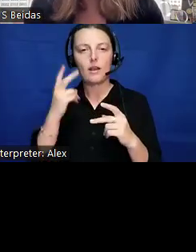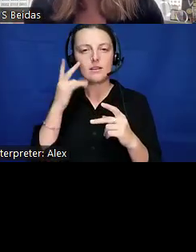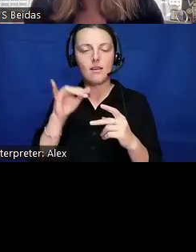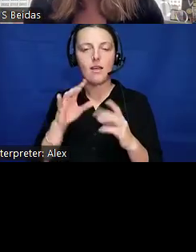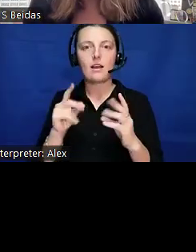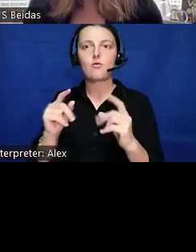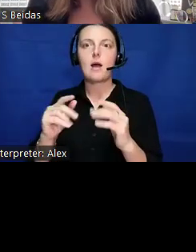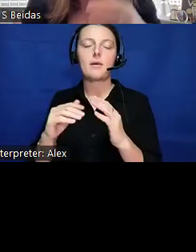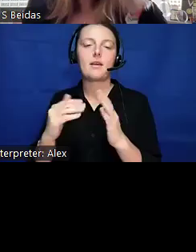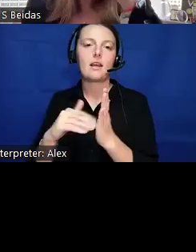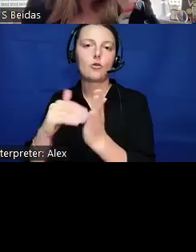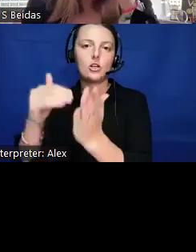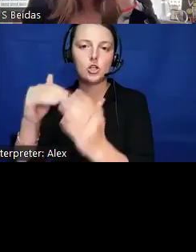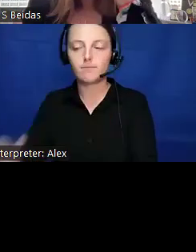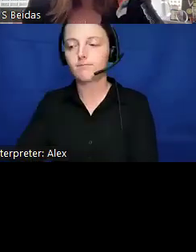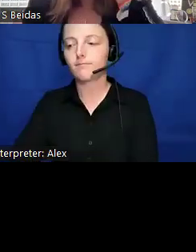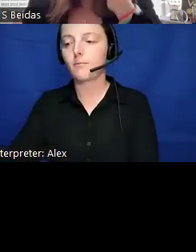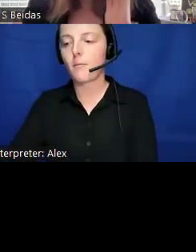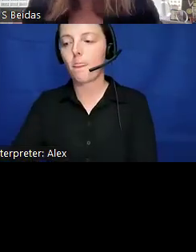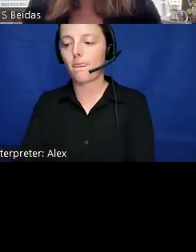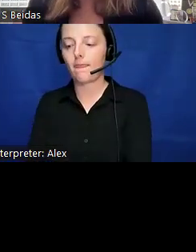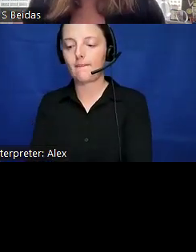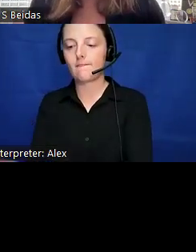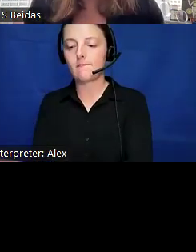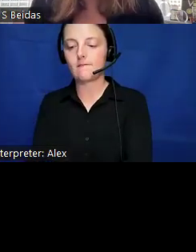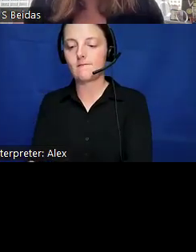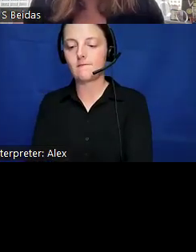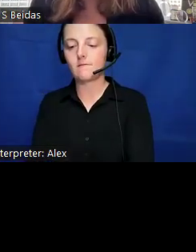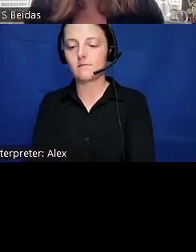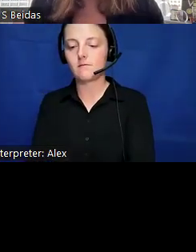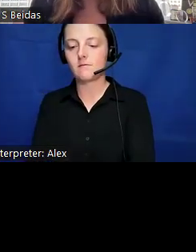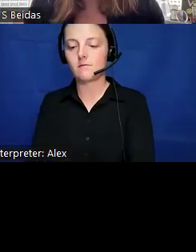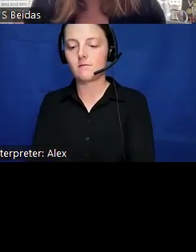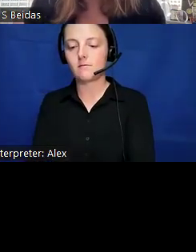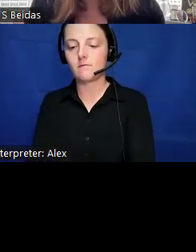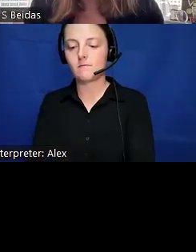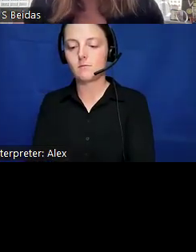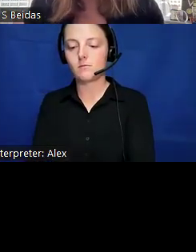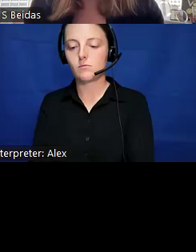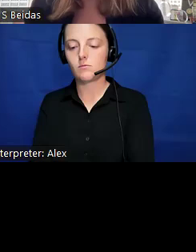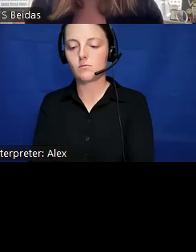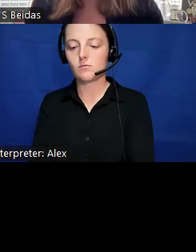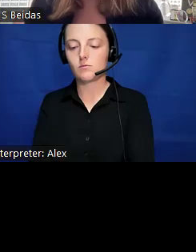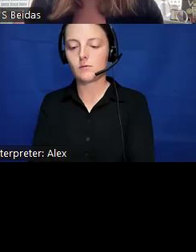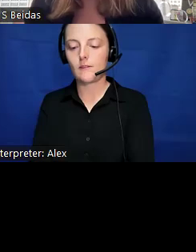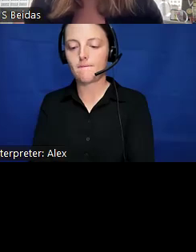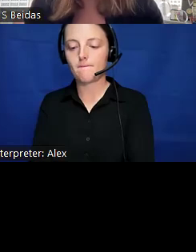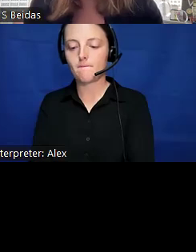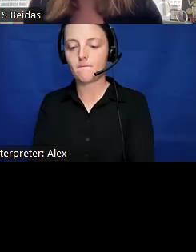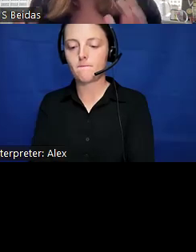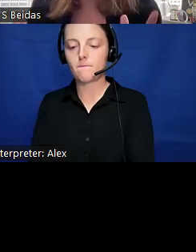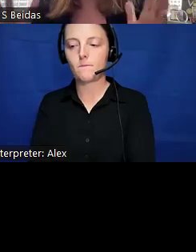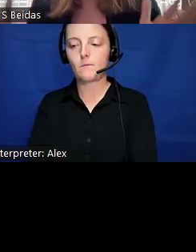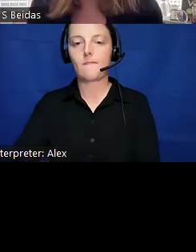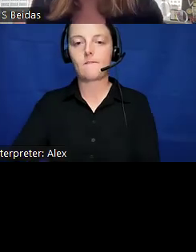iteration. So often people ask me, well, there aren't unlimited resources. So if you had to decide